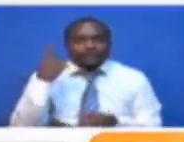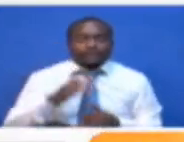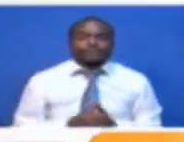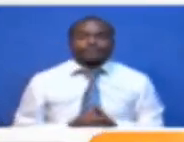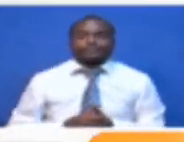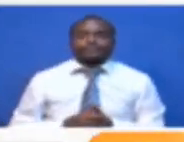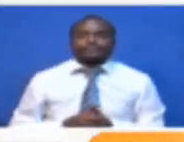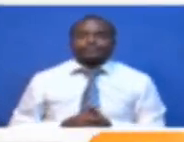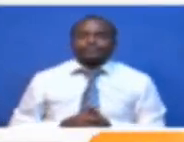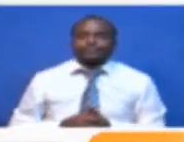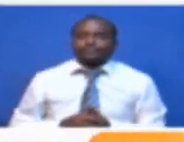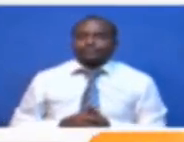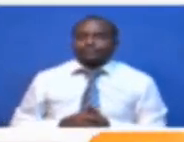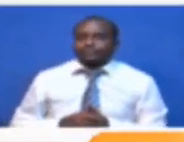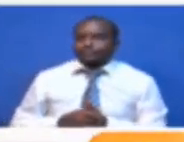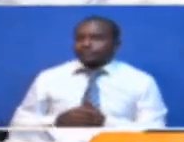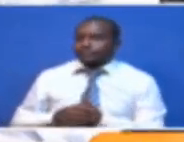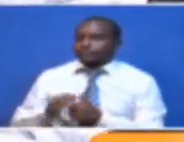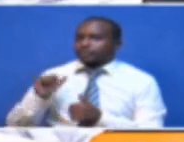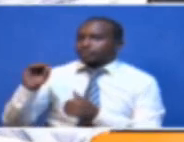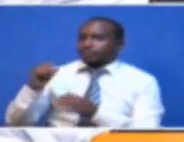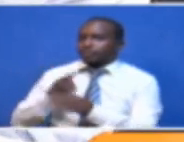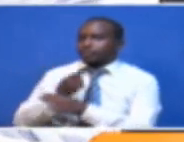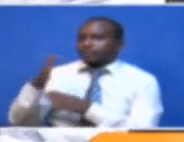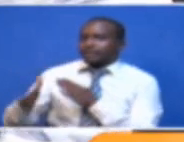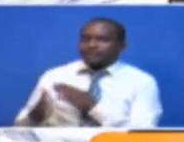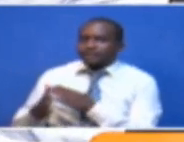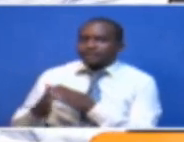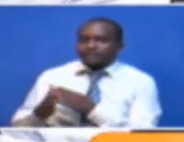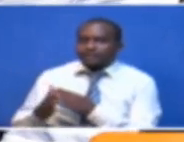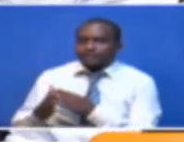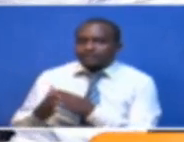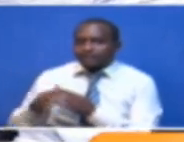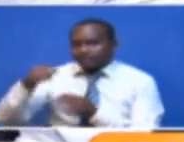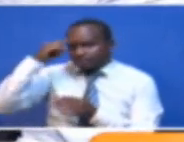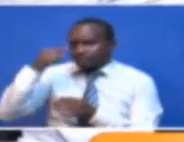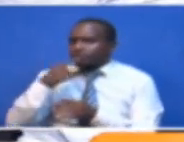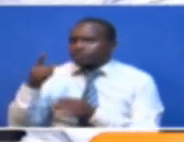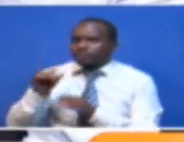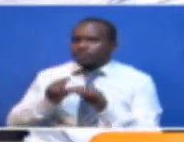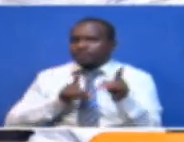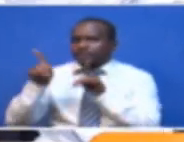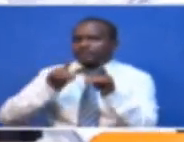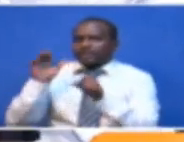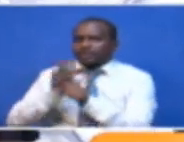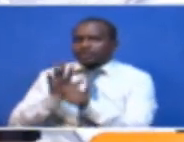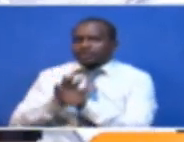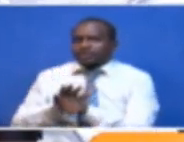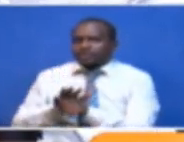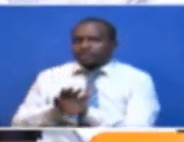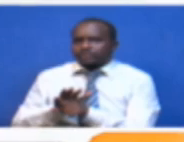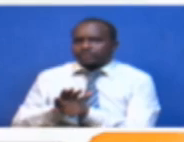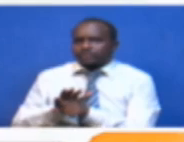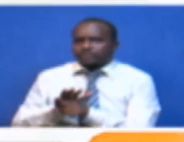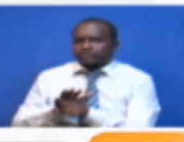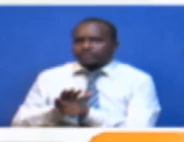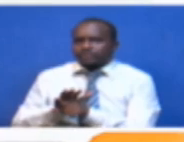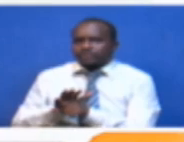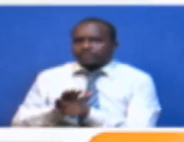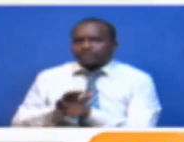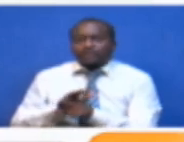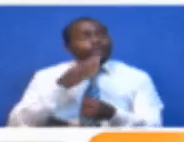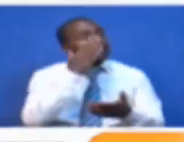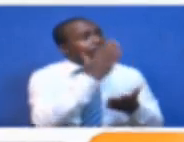Okay, so on weekends or, you know, when it was time, because Moi used to move around a lot, right? He was very active. We sometimes would